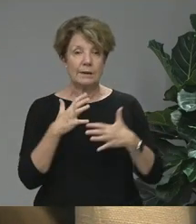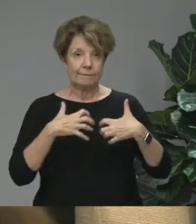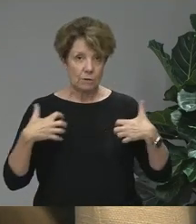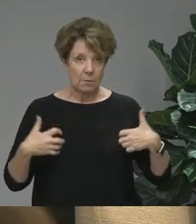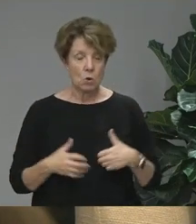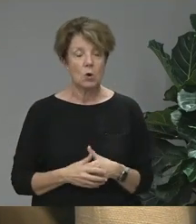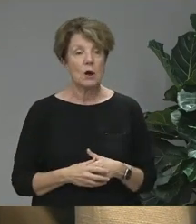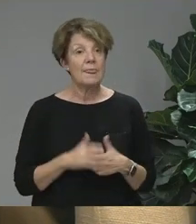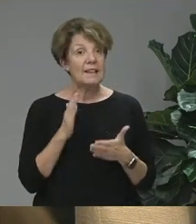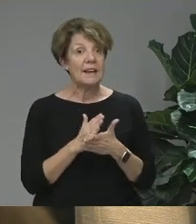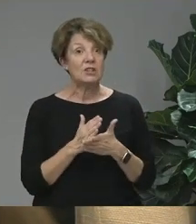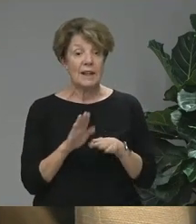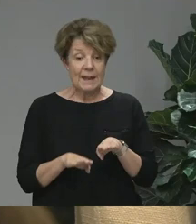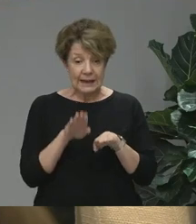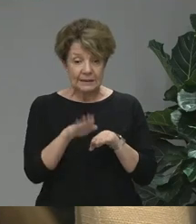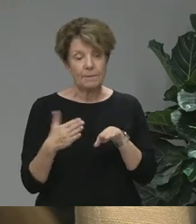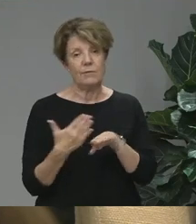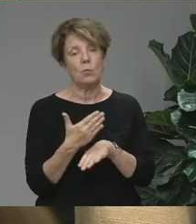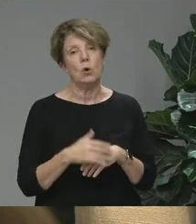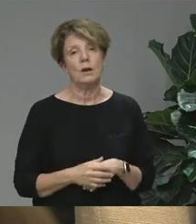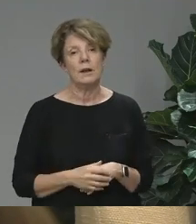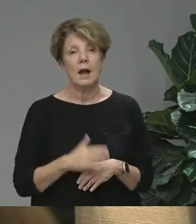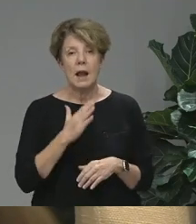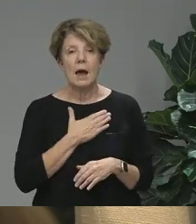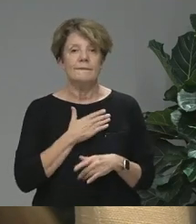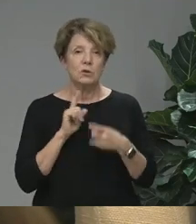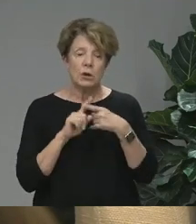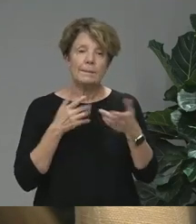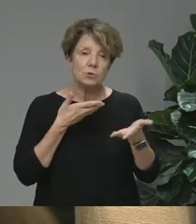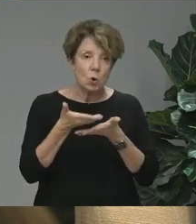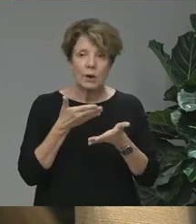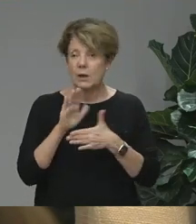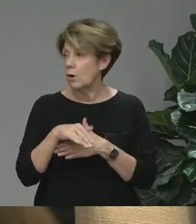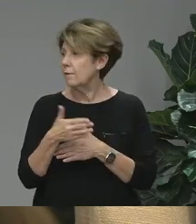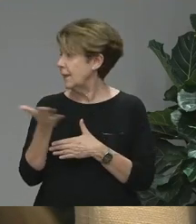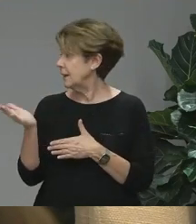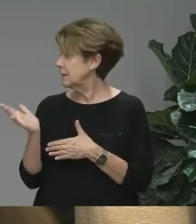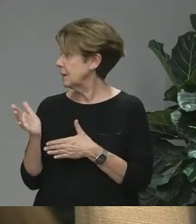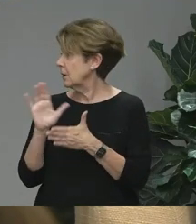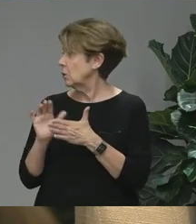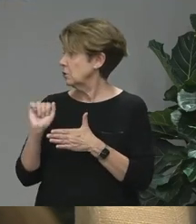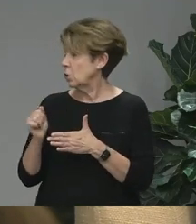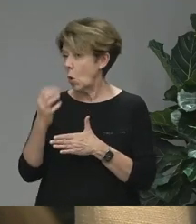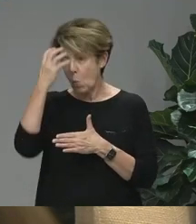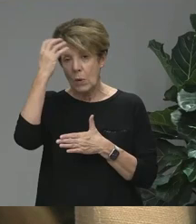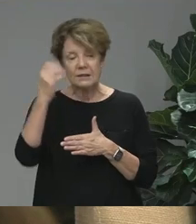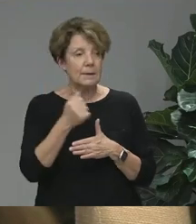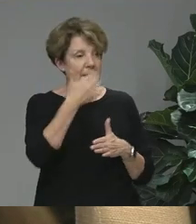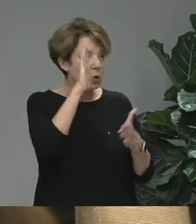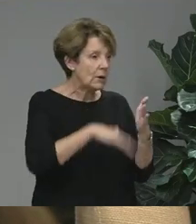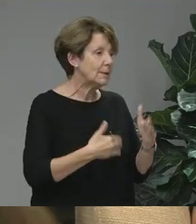next part of the work, and I'd love to keep talking to you about that, because your wisdom and experience over